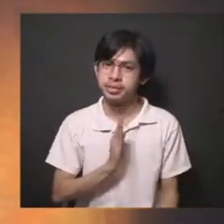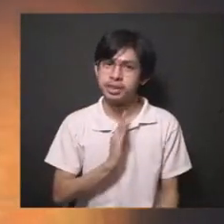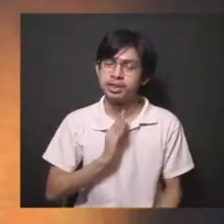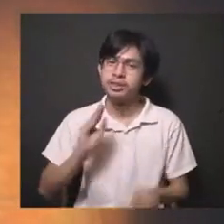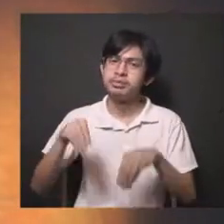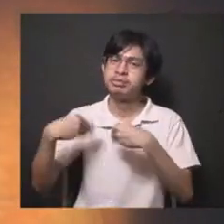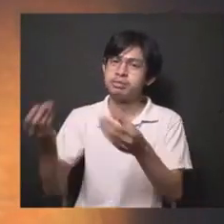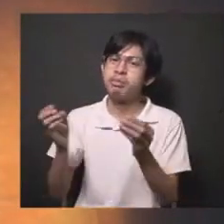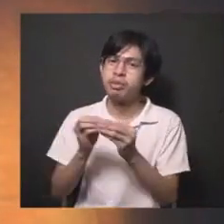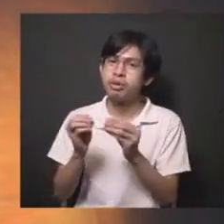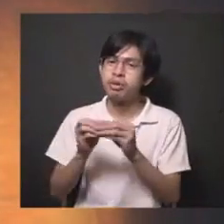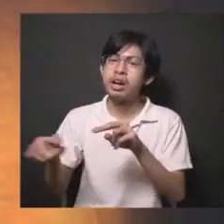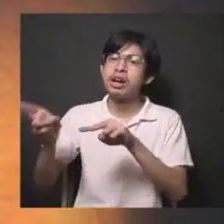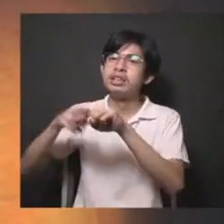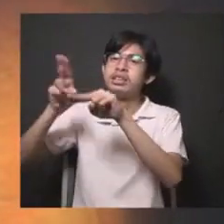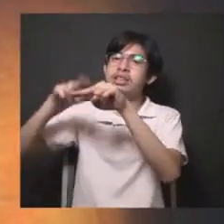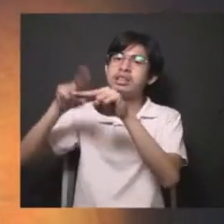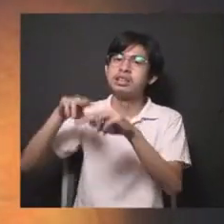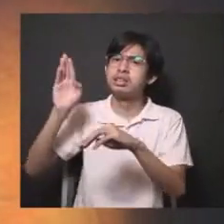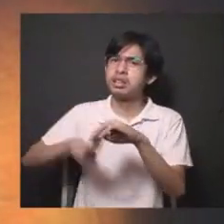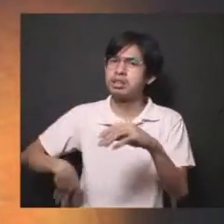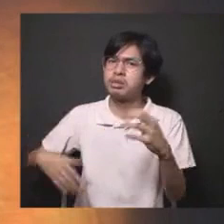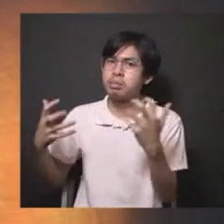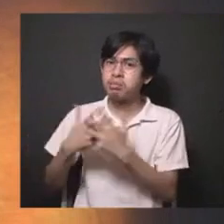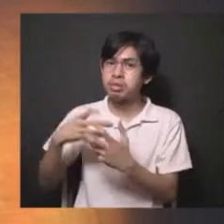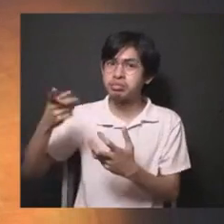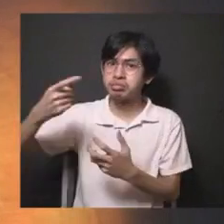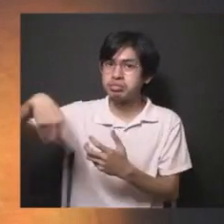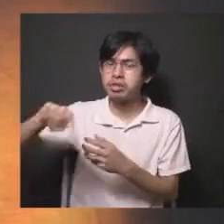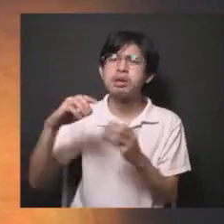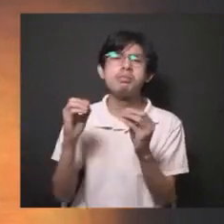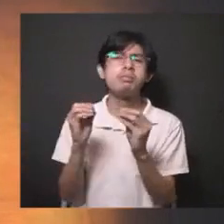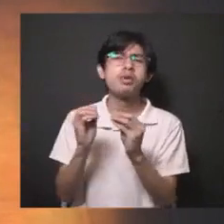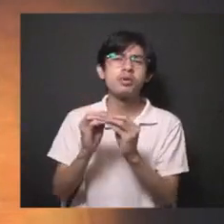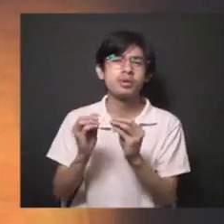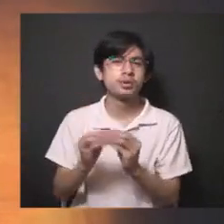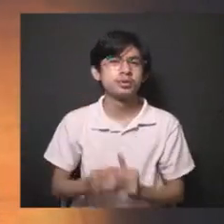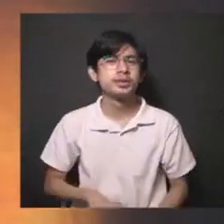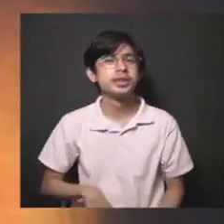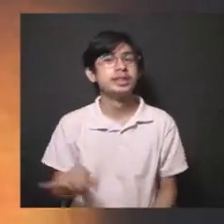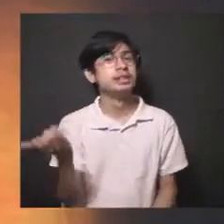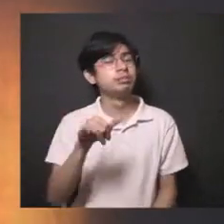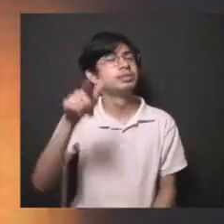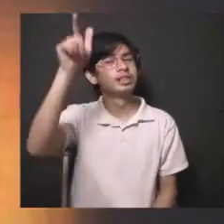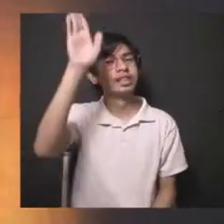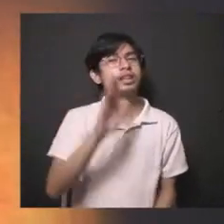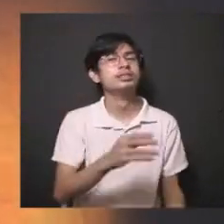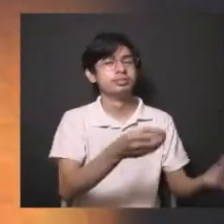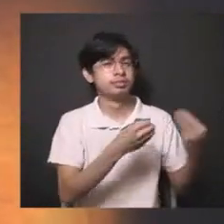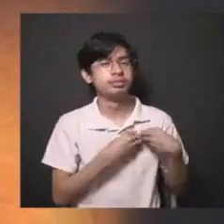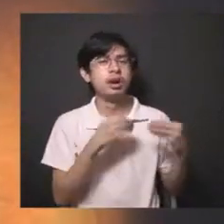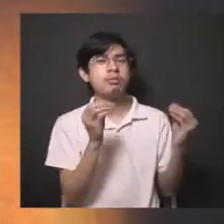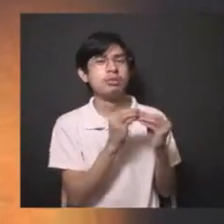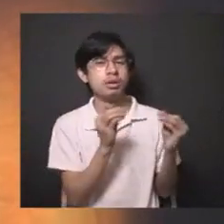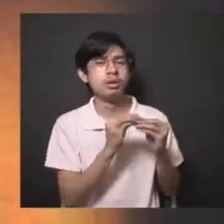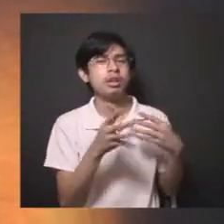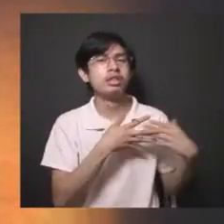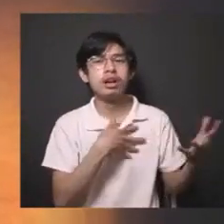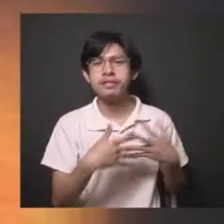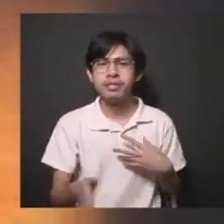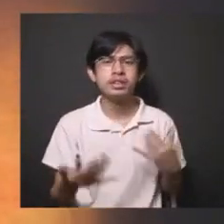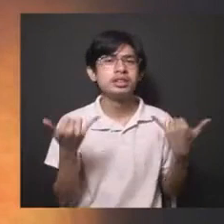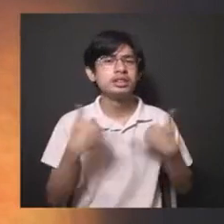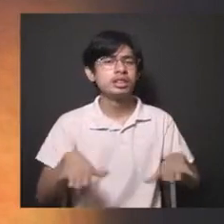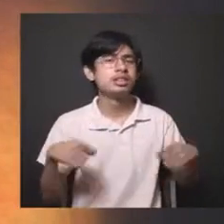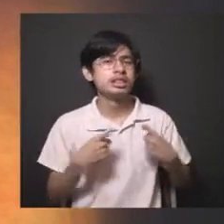they deserve. Isn't God like that? That God, while you were still a sinner, God loved